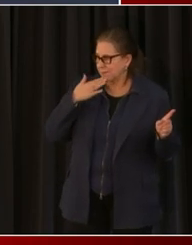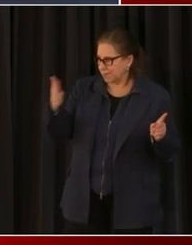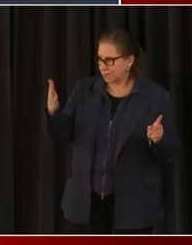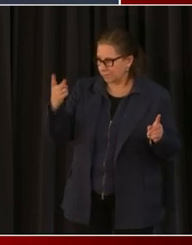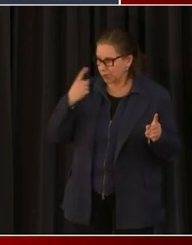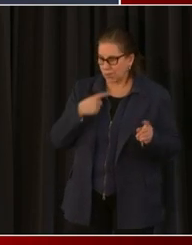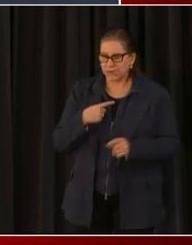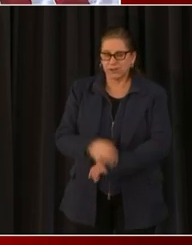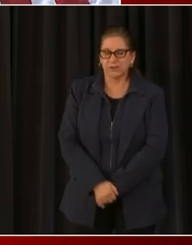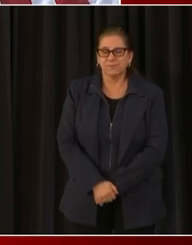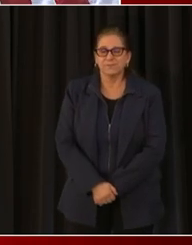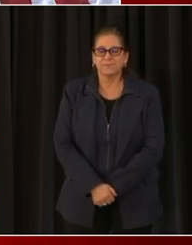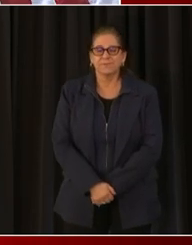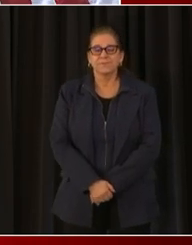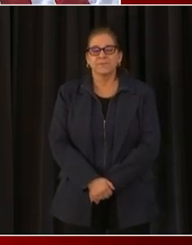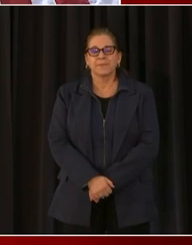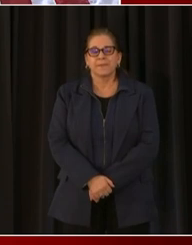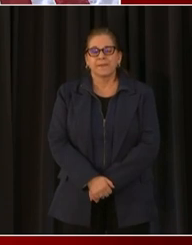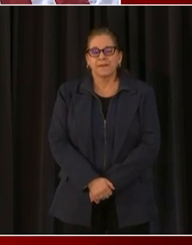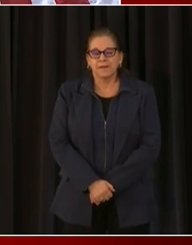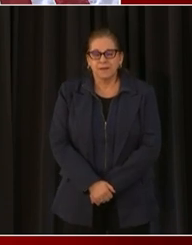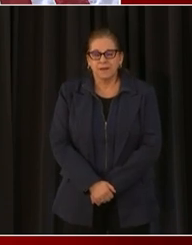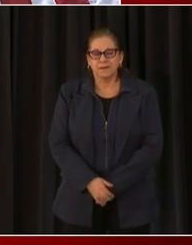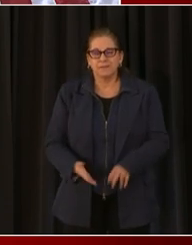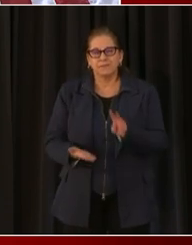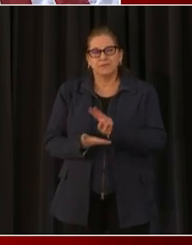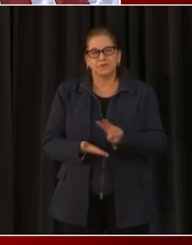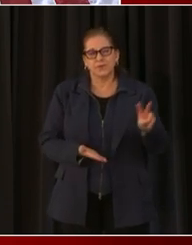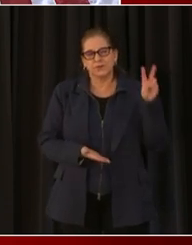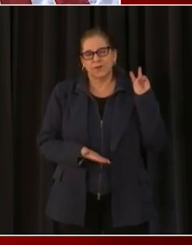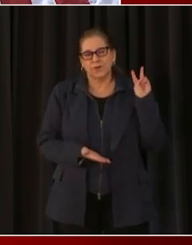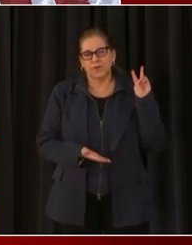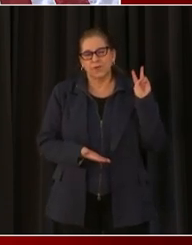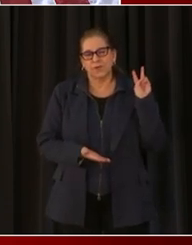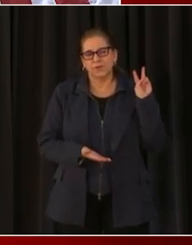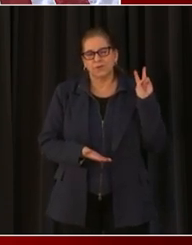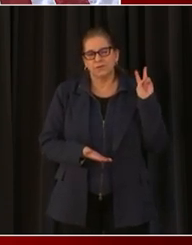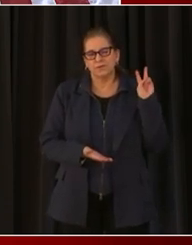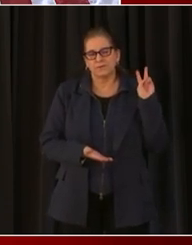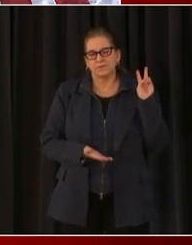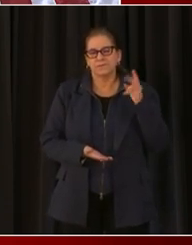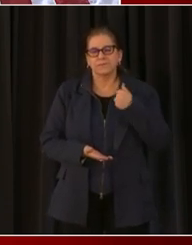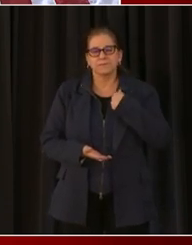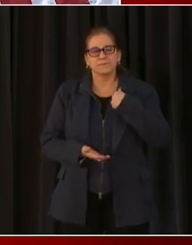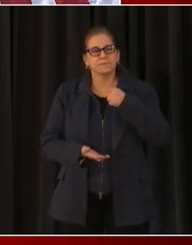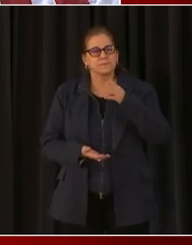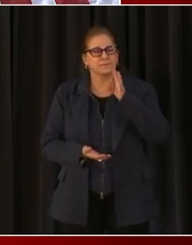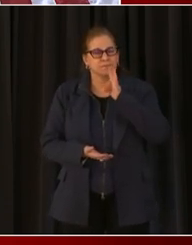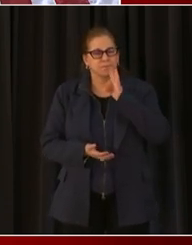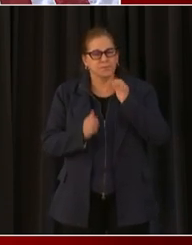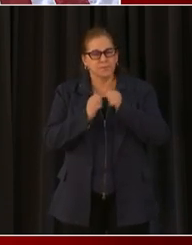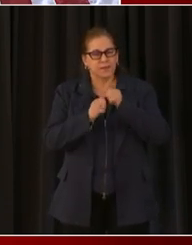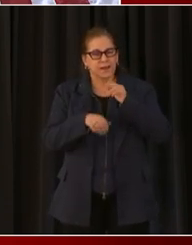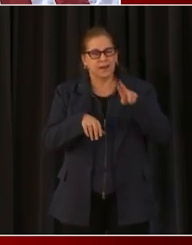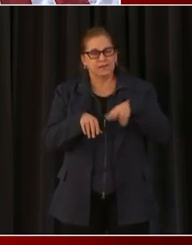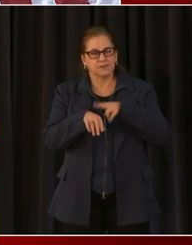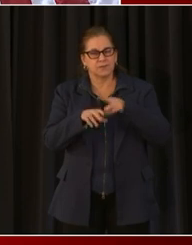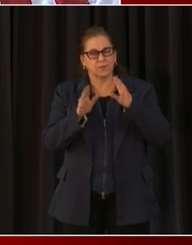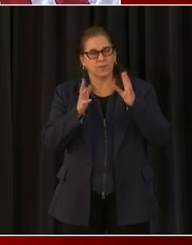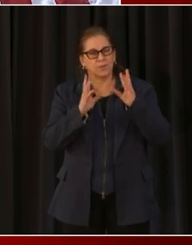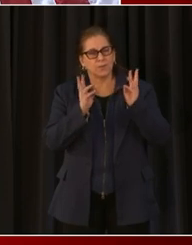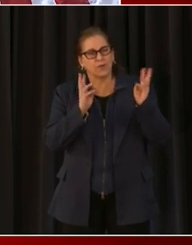So I would say over a week ago, we had talked to the National Weather Service, anticipated about 10 days worth